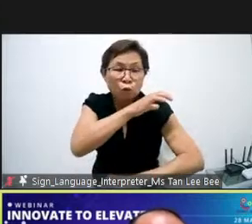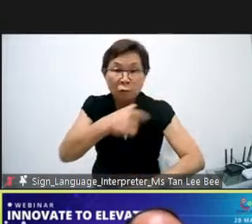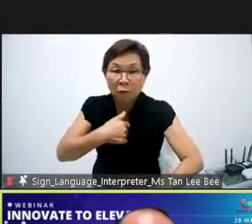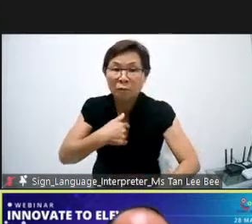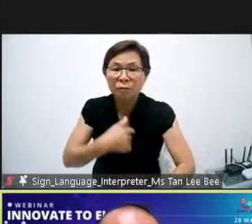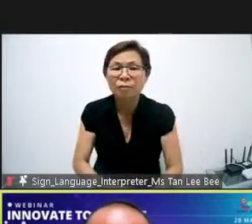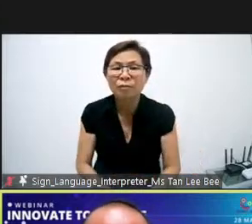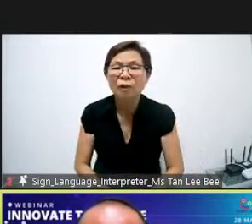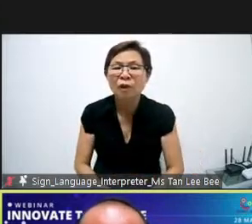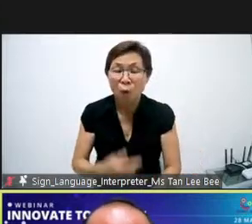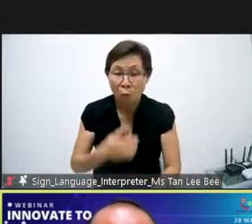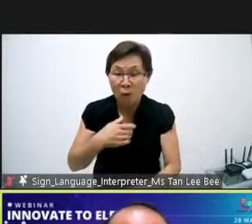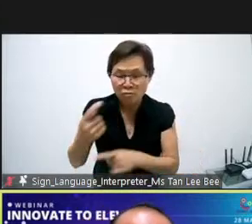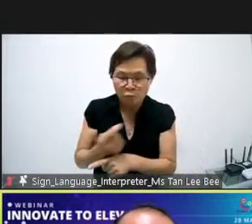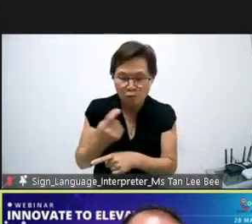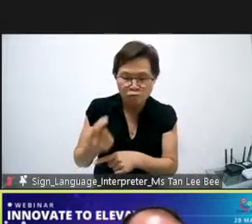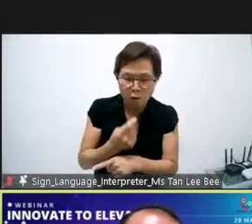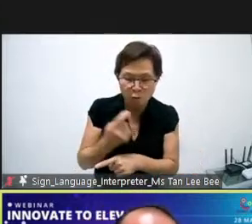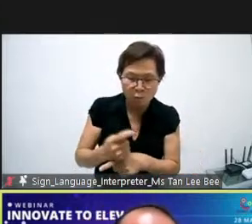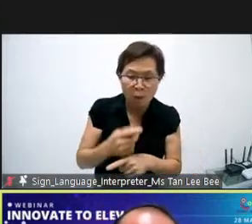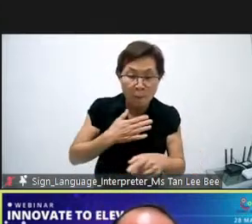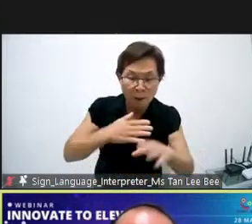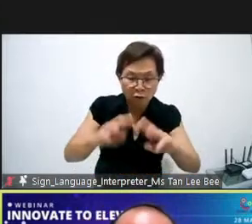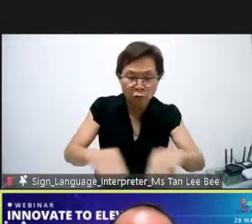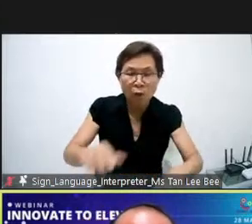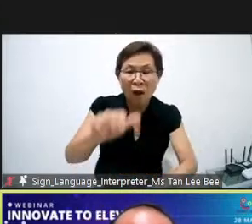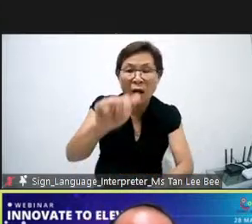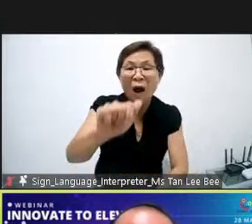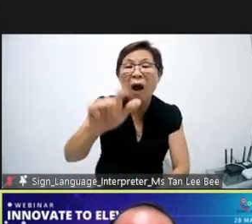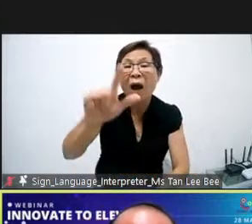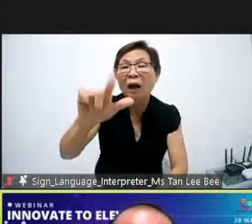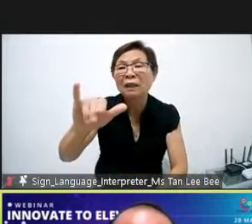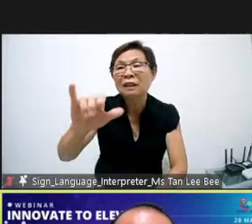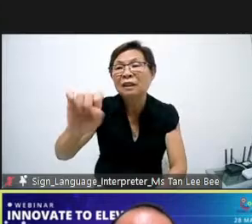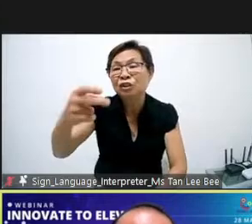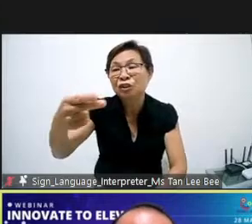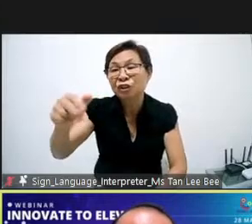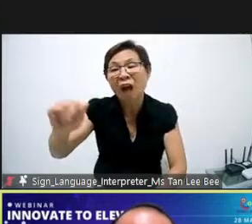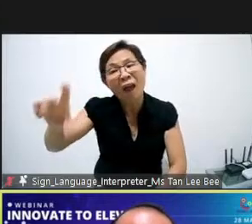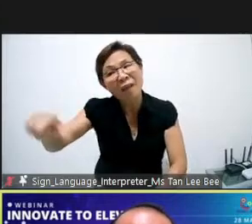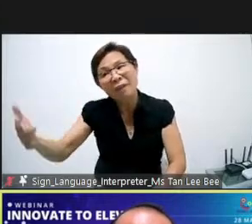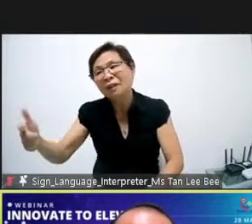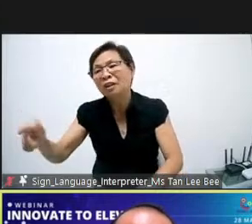When I training my student Alicia and another student,